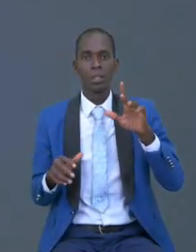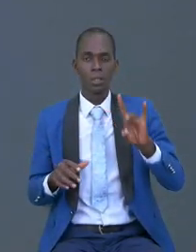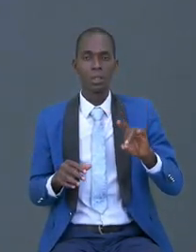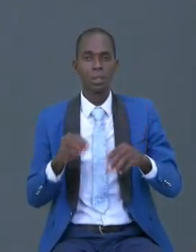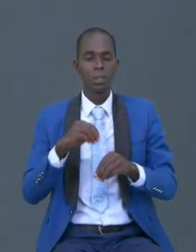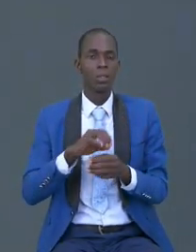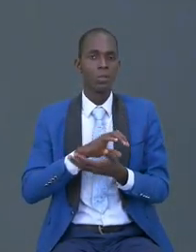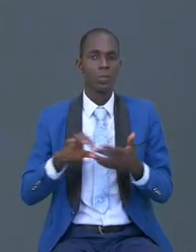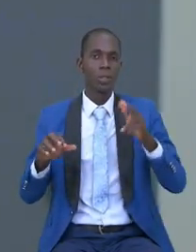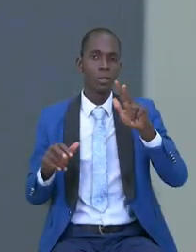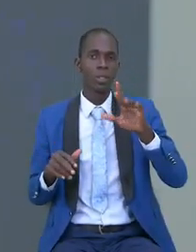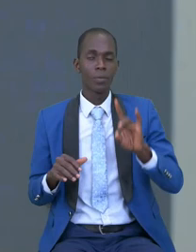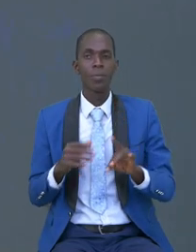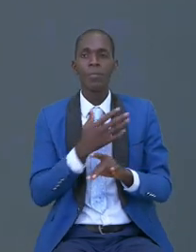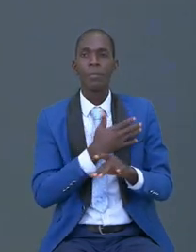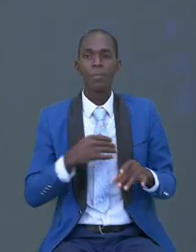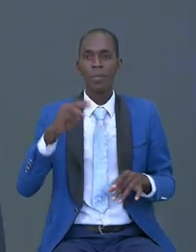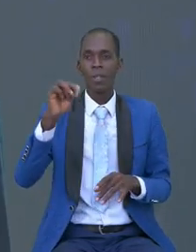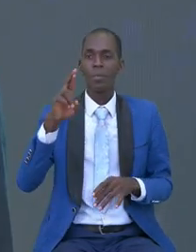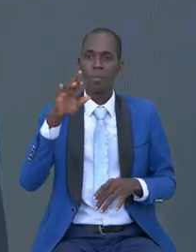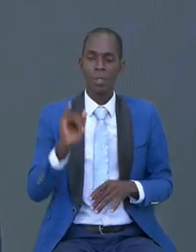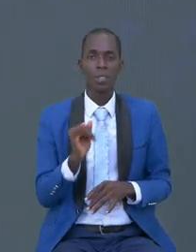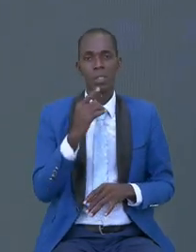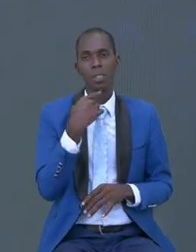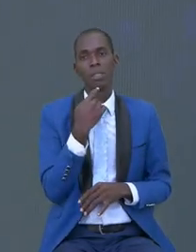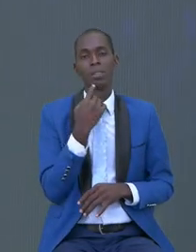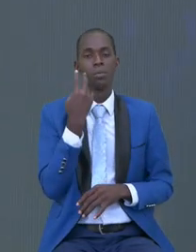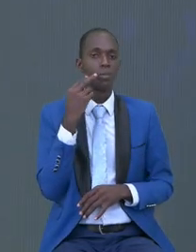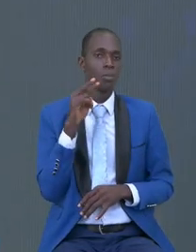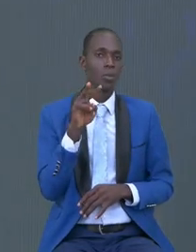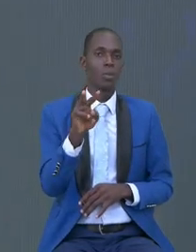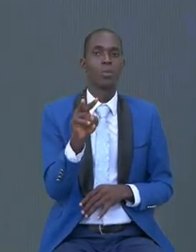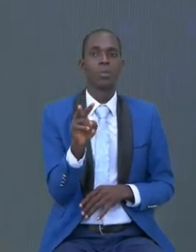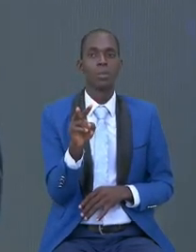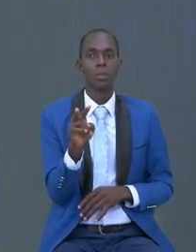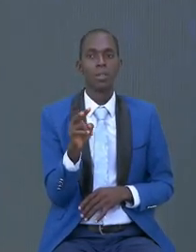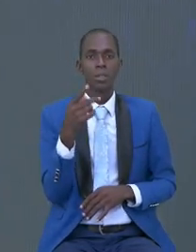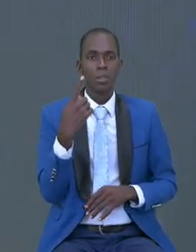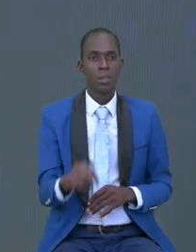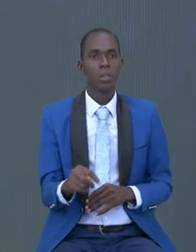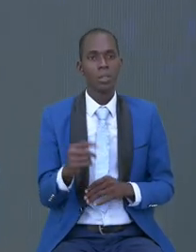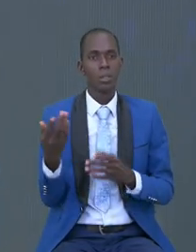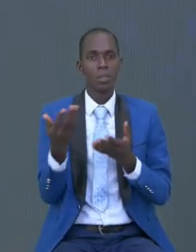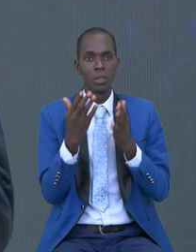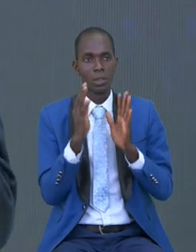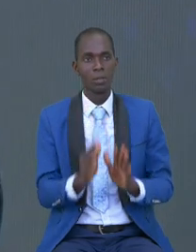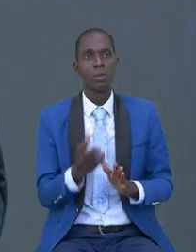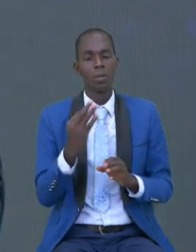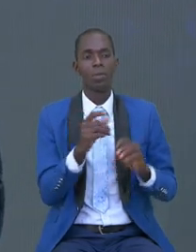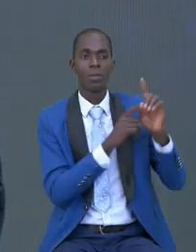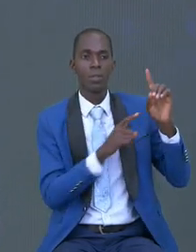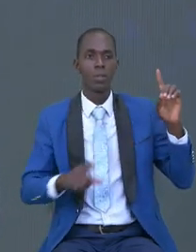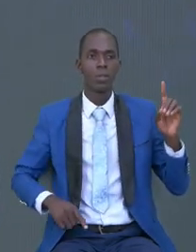verse 38, and Mary said, behold, the handmaid of the Lord,